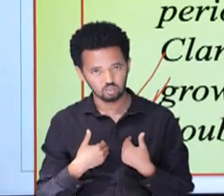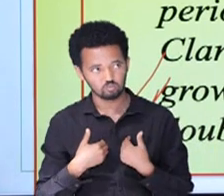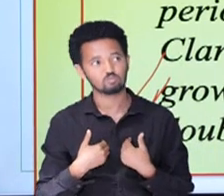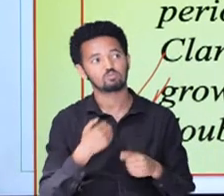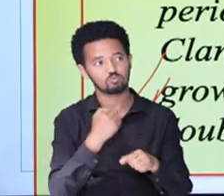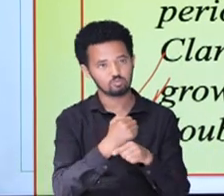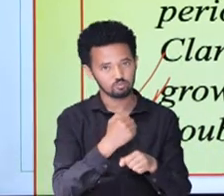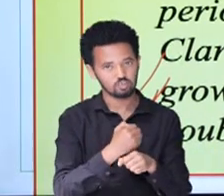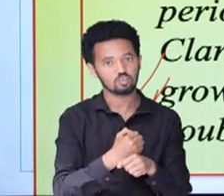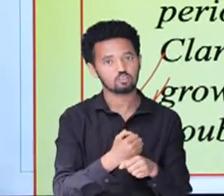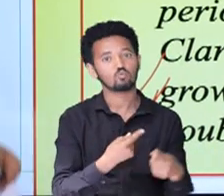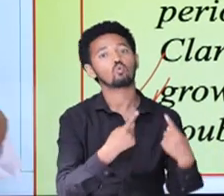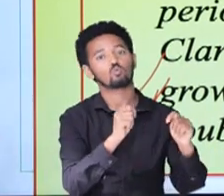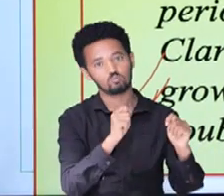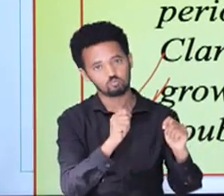time.